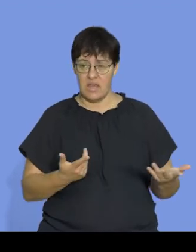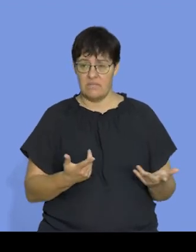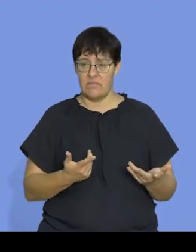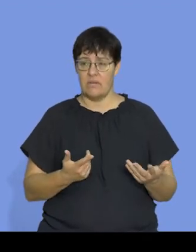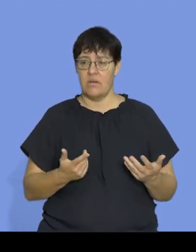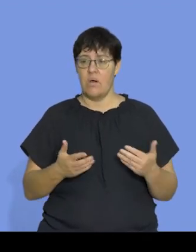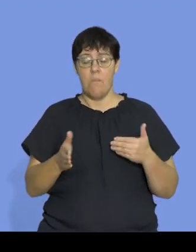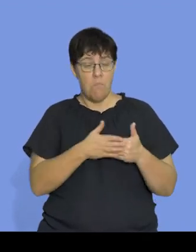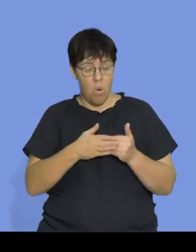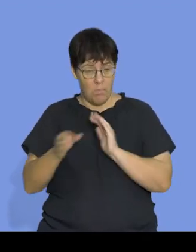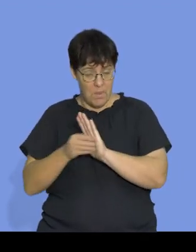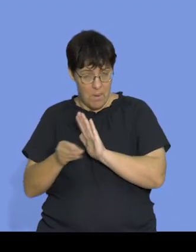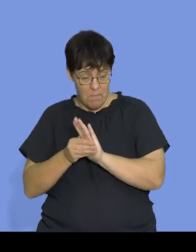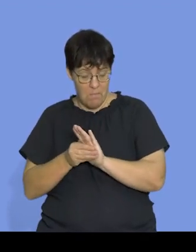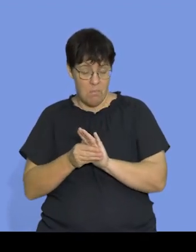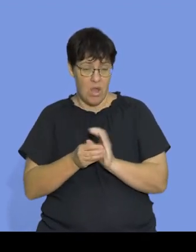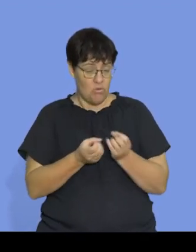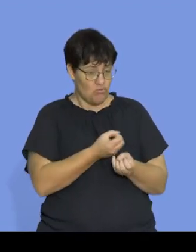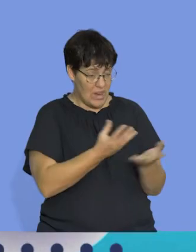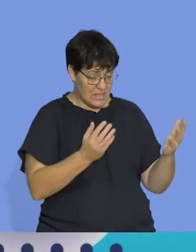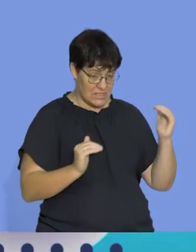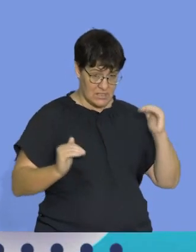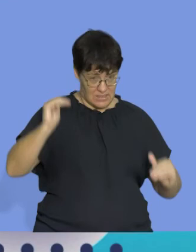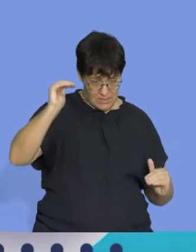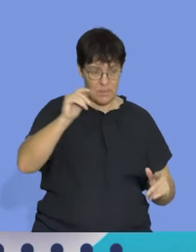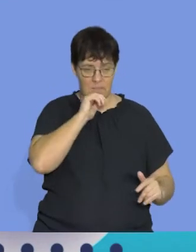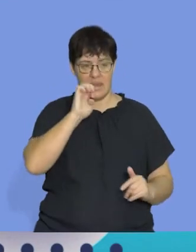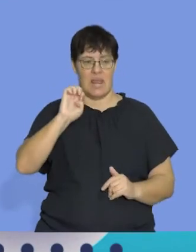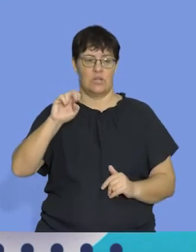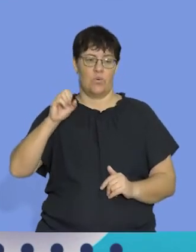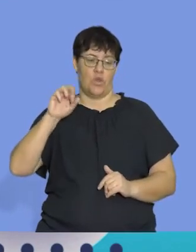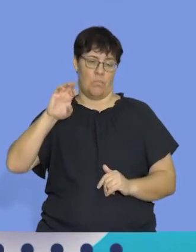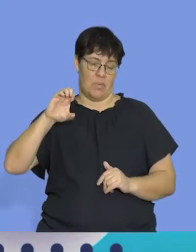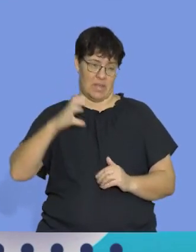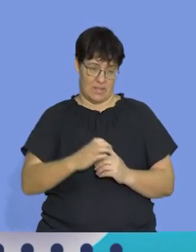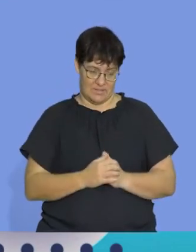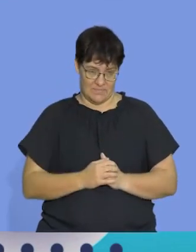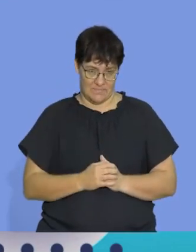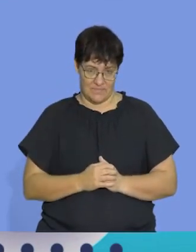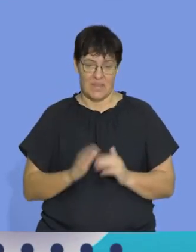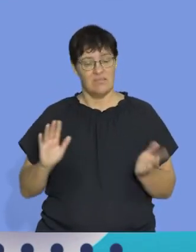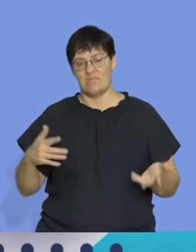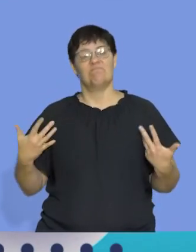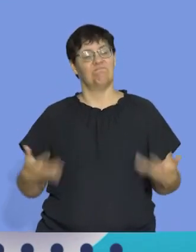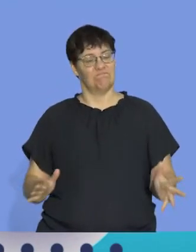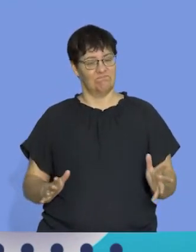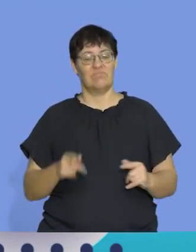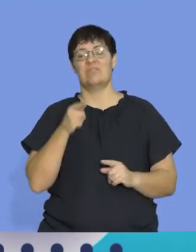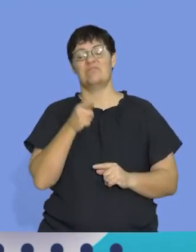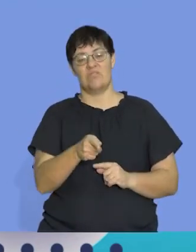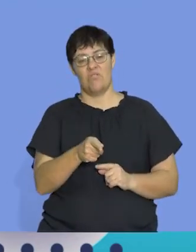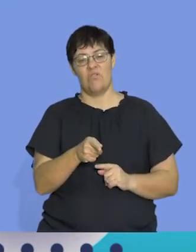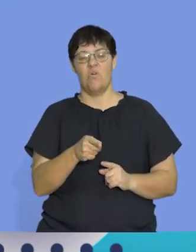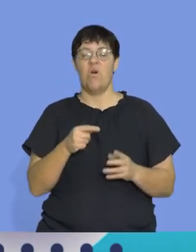than released, right? So that's as far as the endothermic reaction is concerned, that in terms of